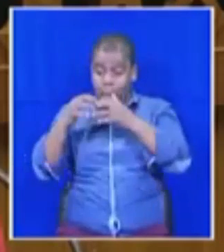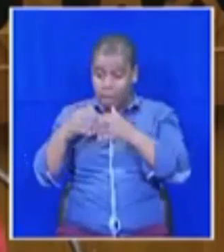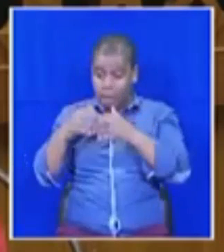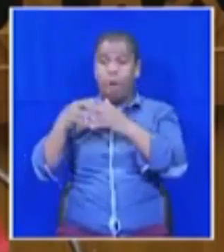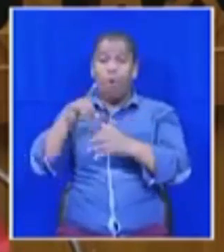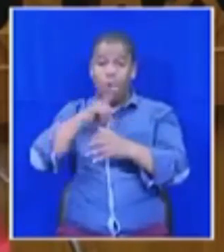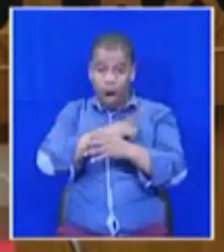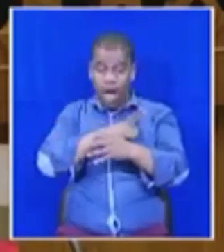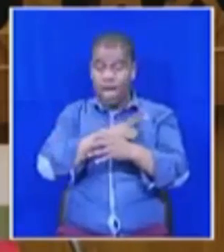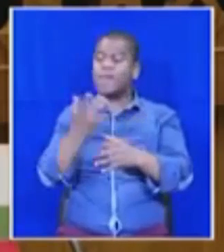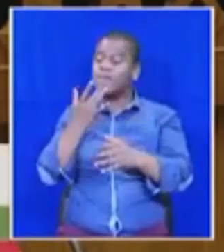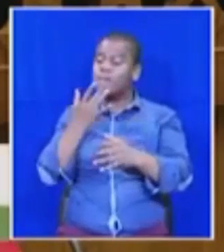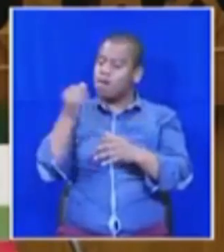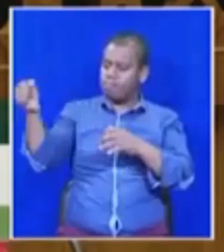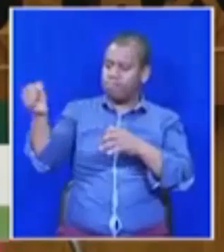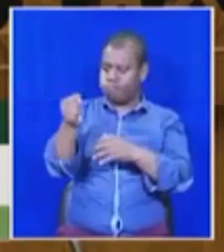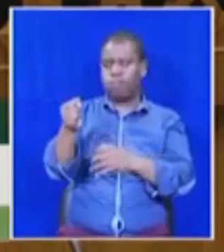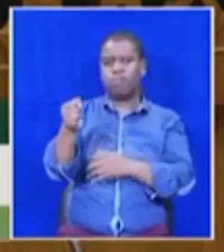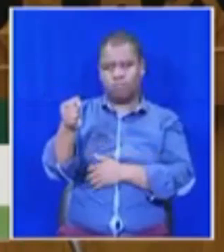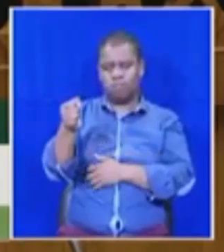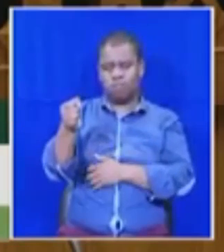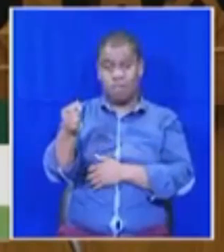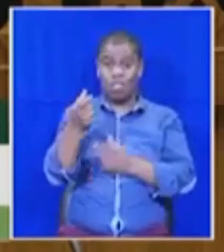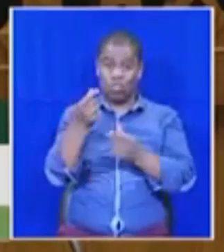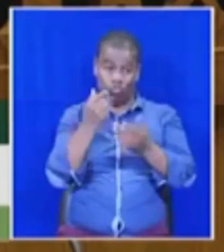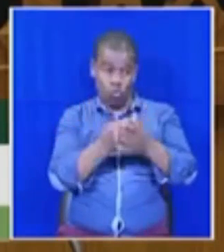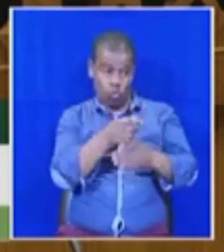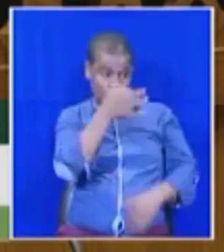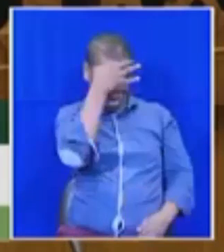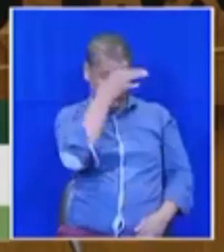cadre deployment and to loot the state.